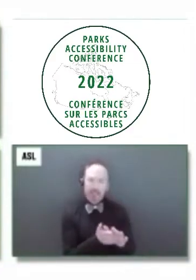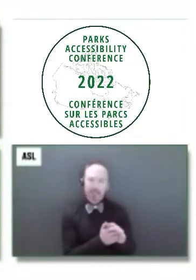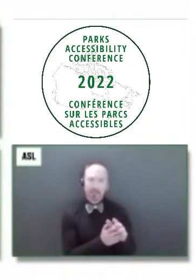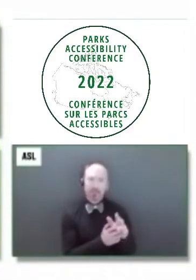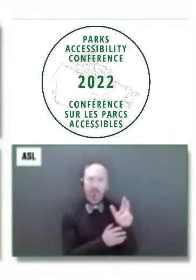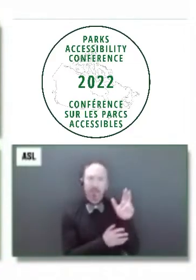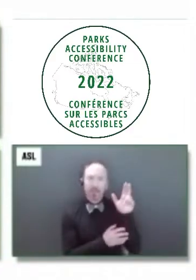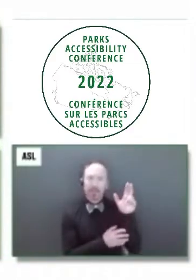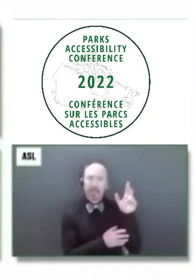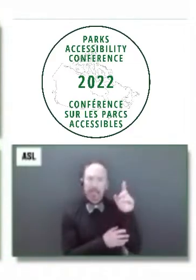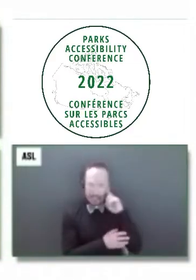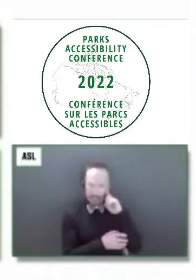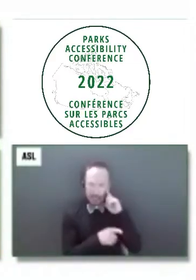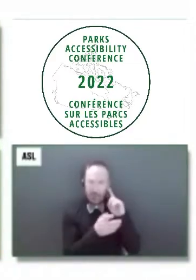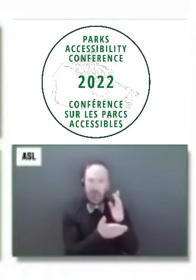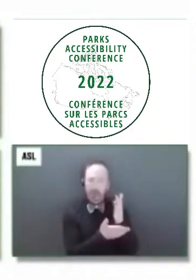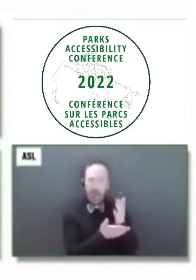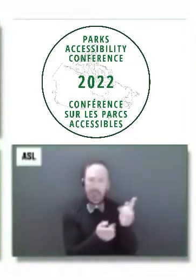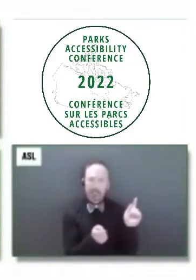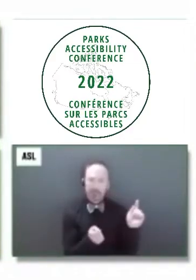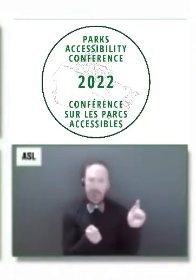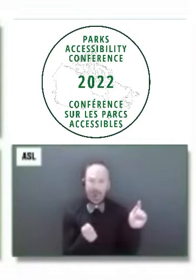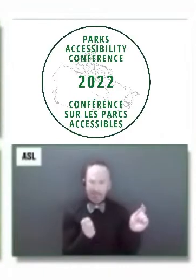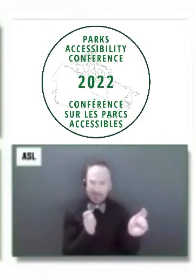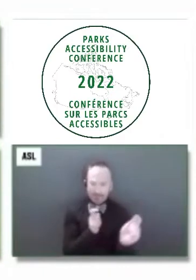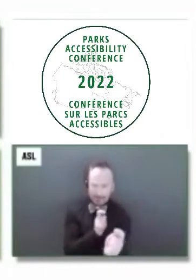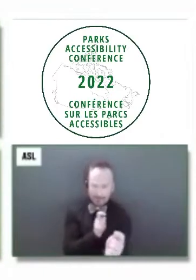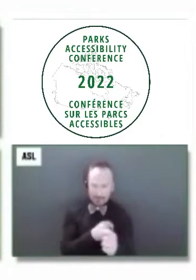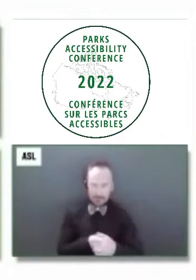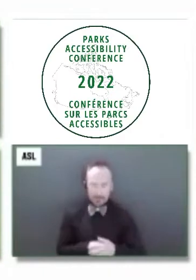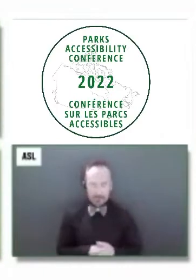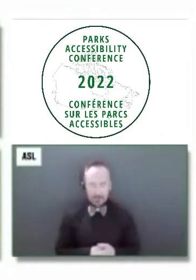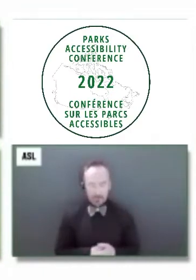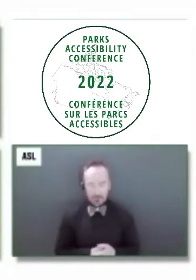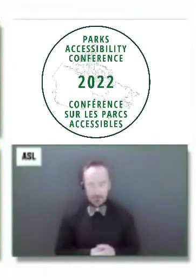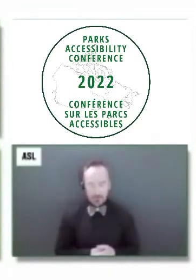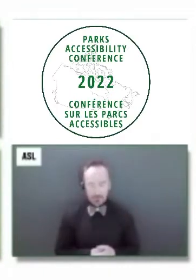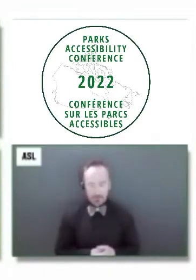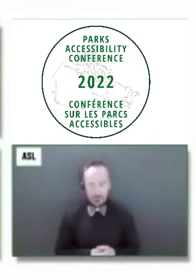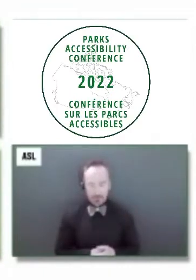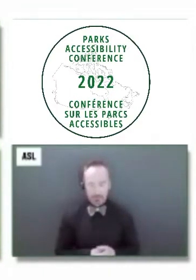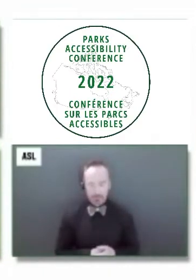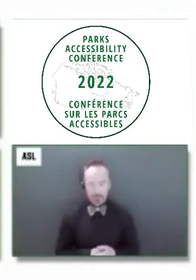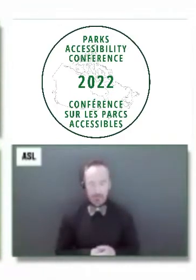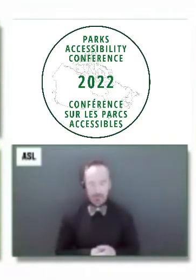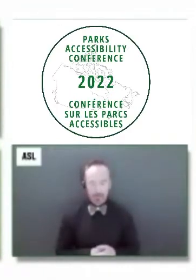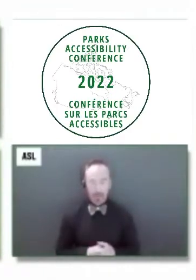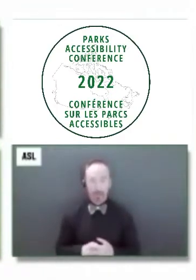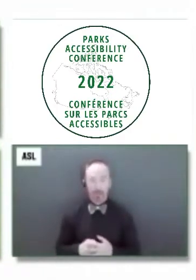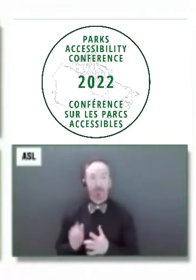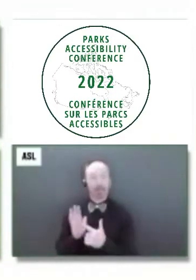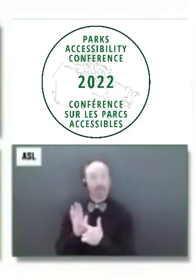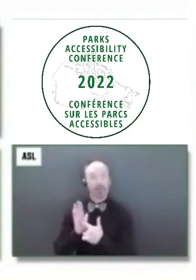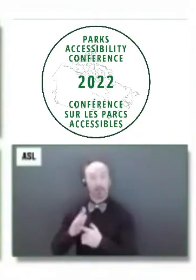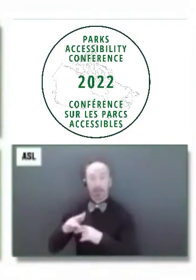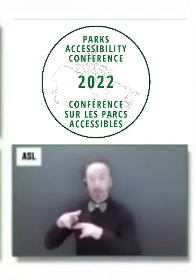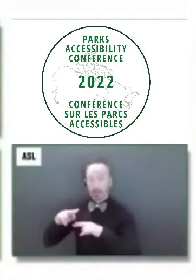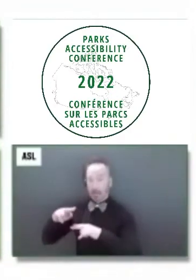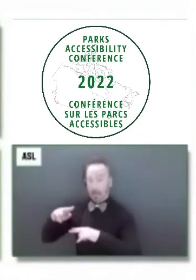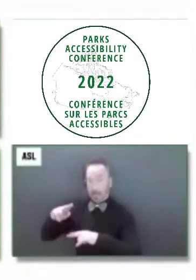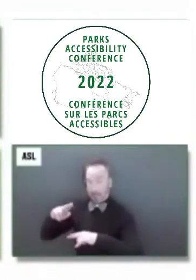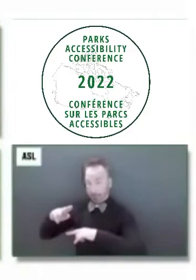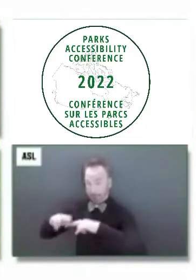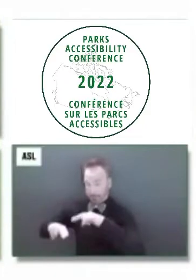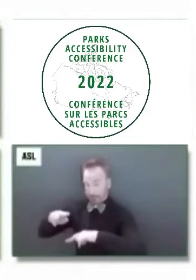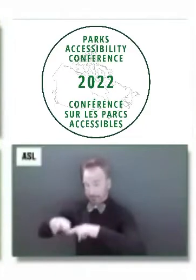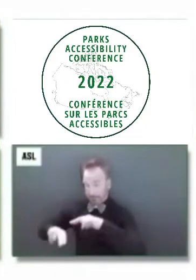the same time. Where, you know, there's a building where you can, you know, borrow some equipment